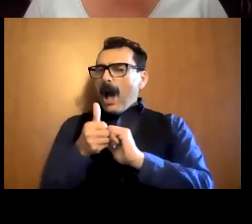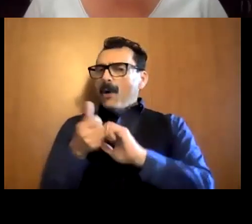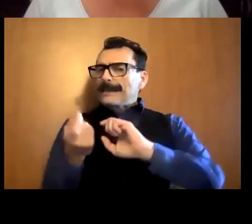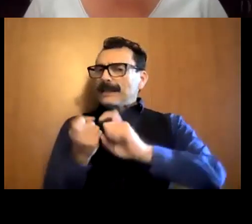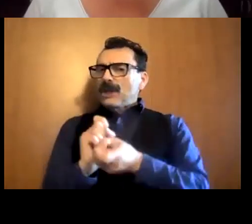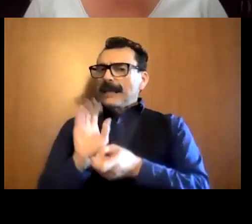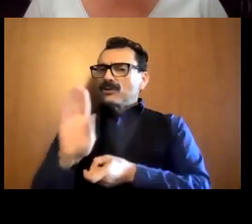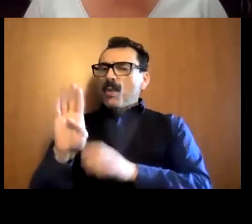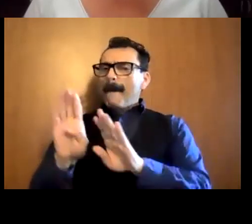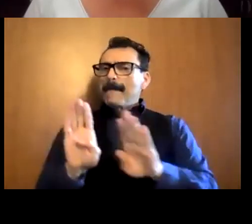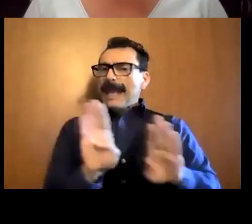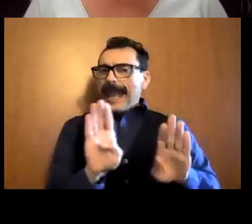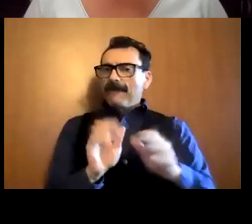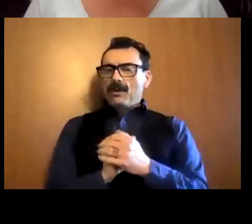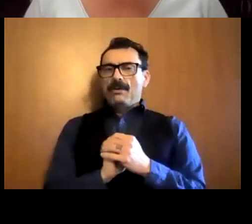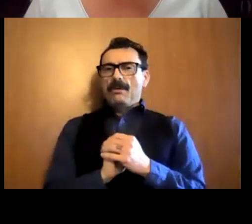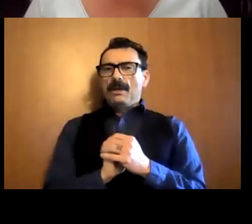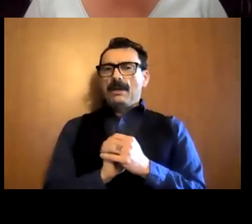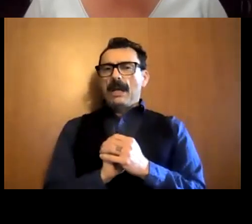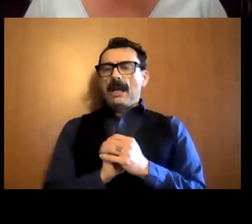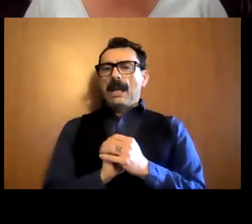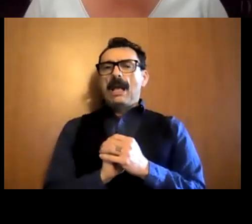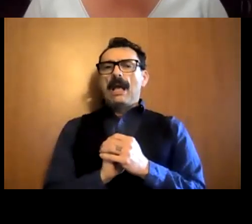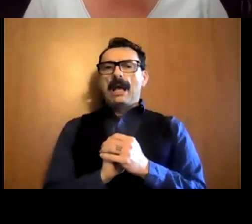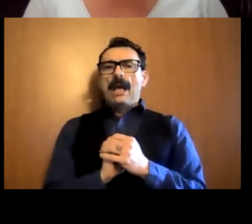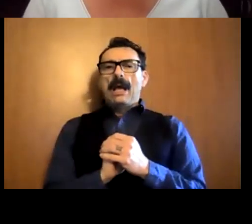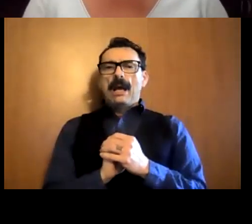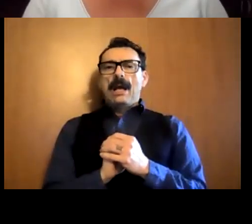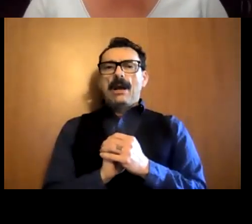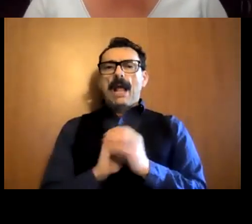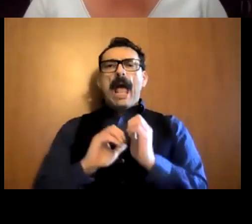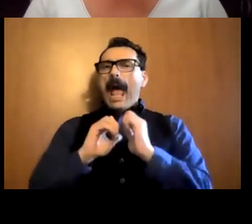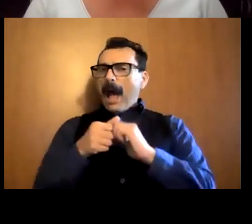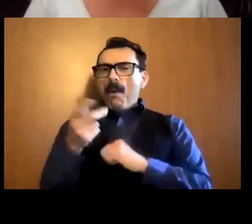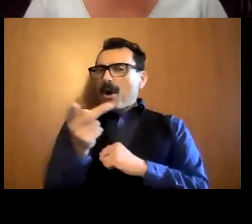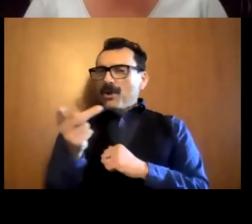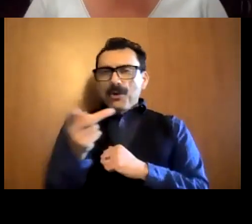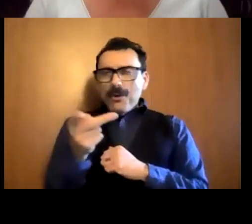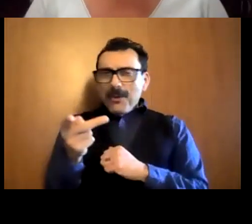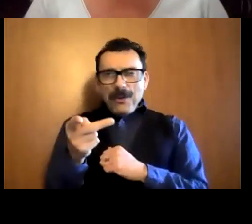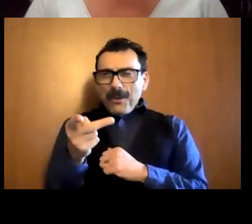are you, in quotes, getting back out in the world?